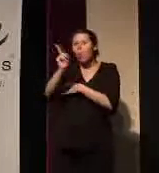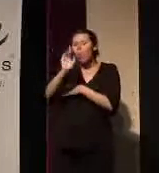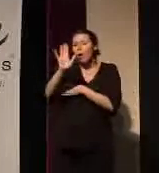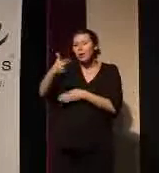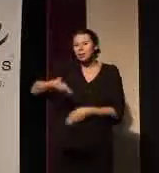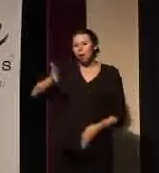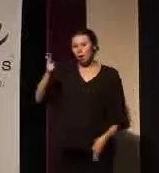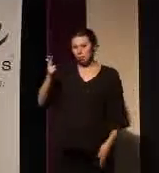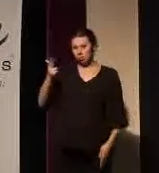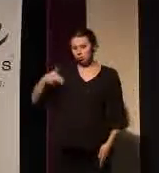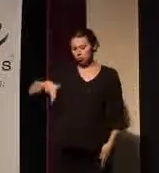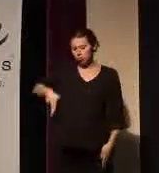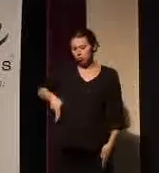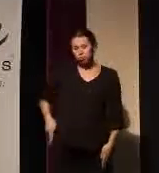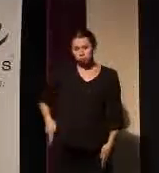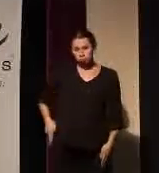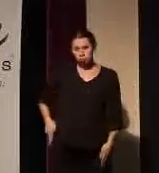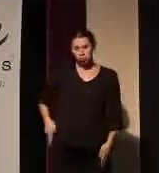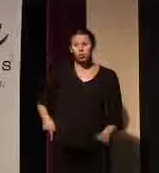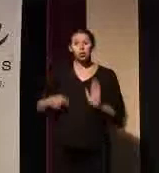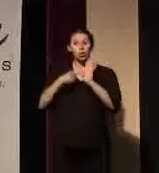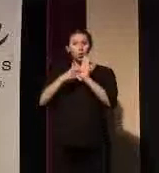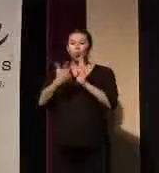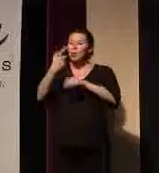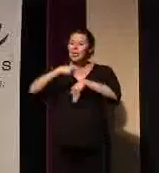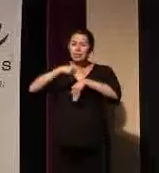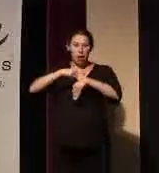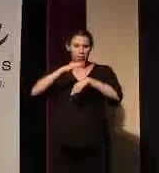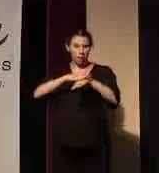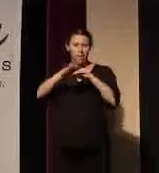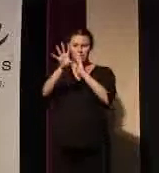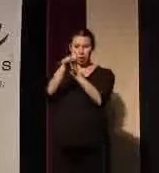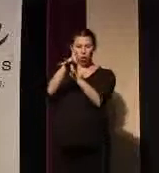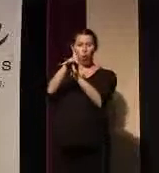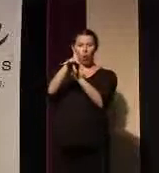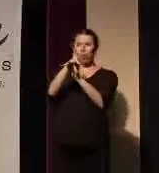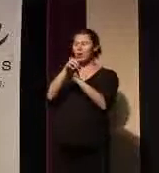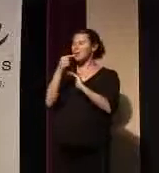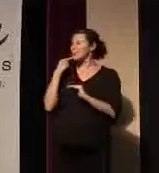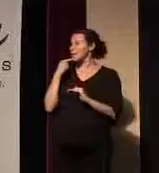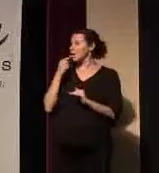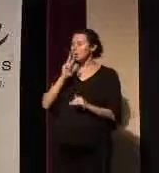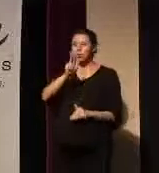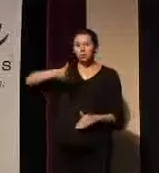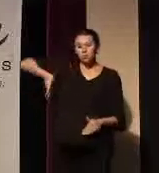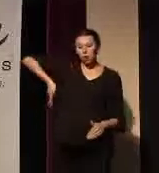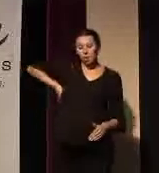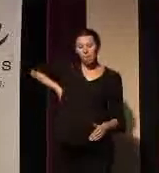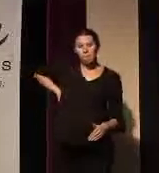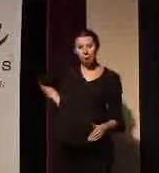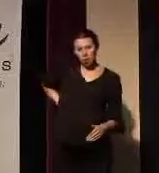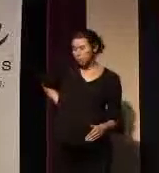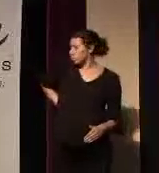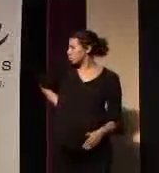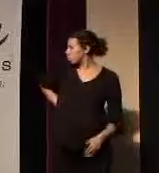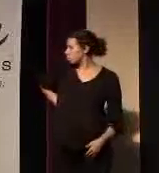holstered. And he indicated very clearly three times on a videotape that the gun was holstered behind him.